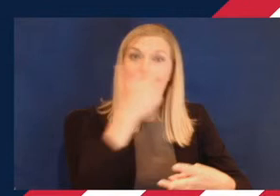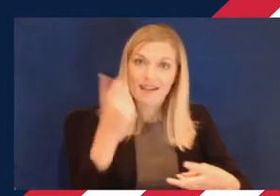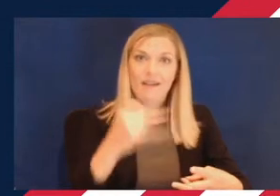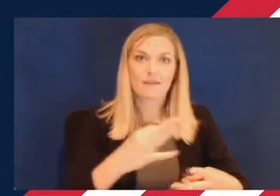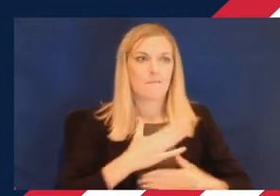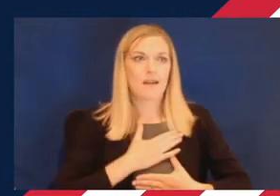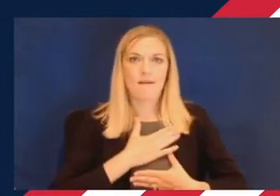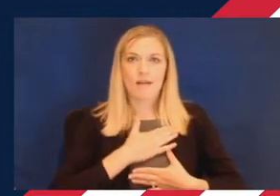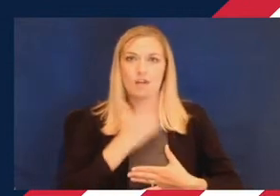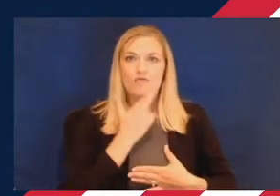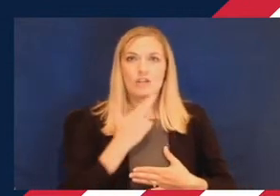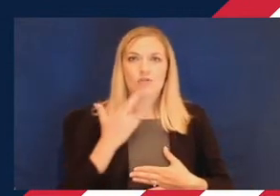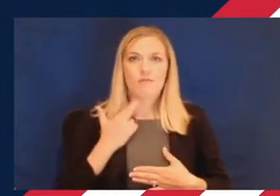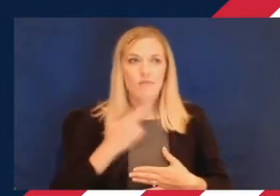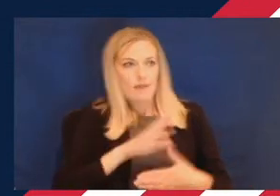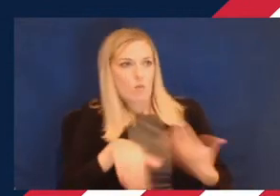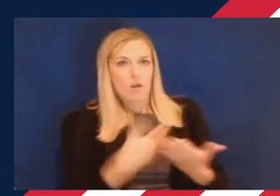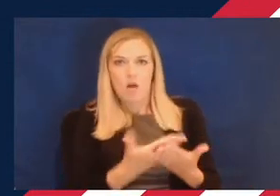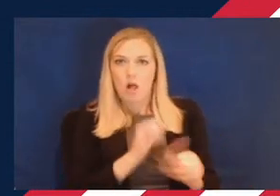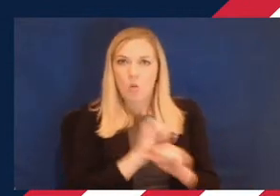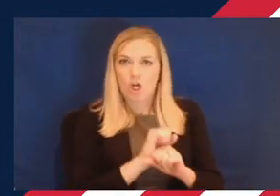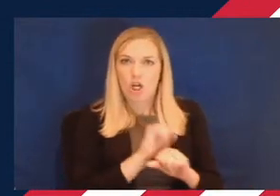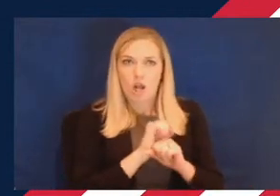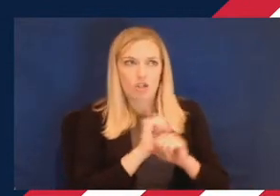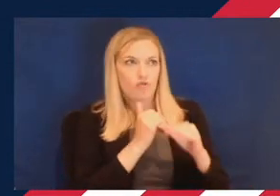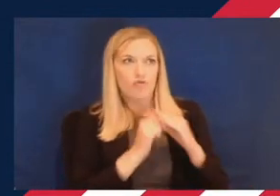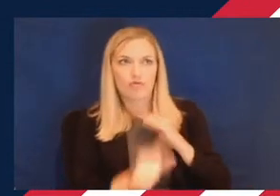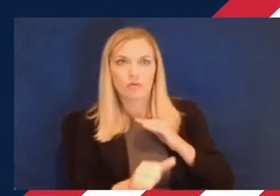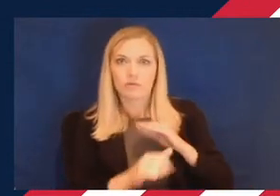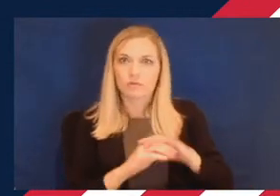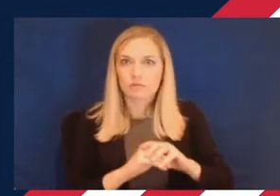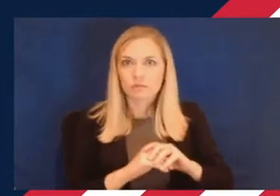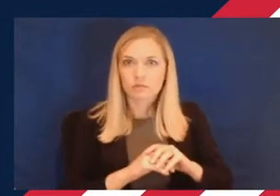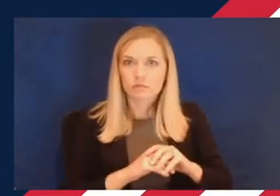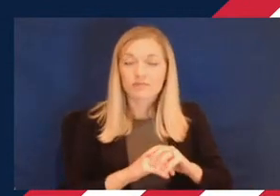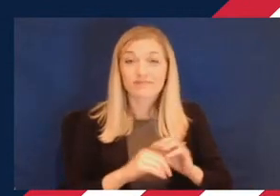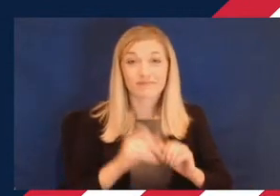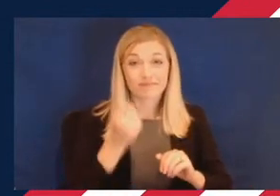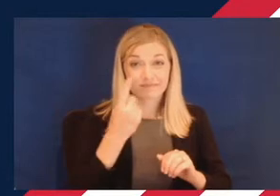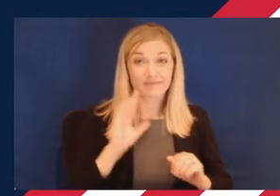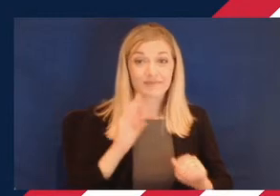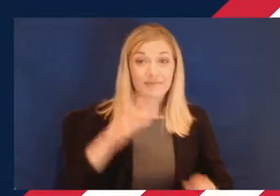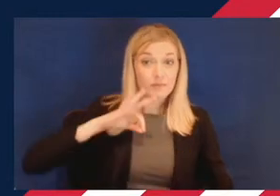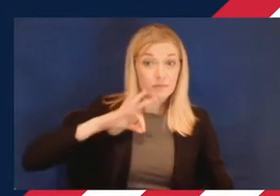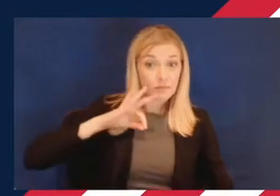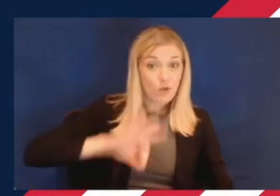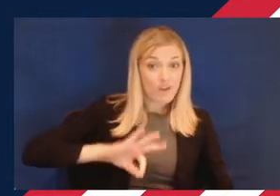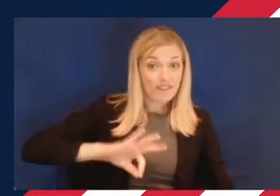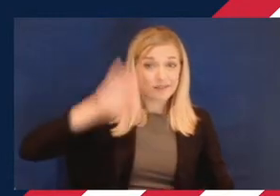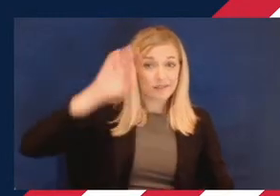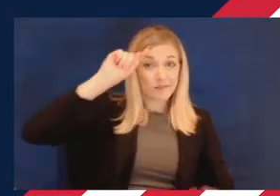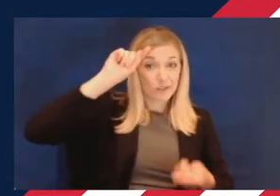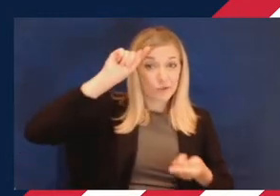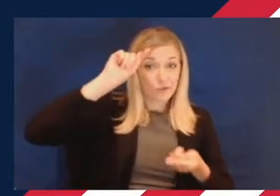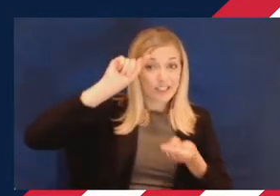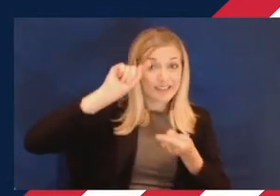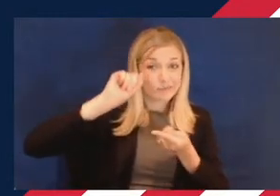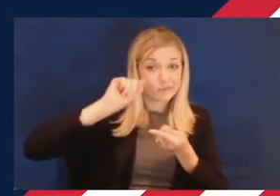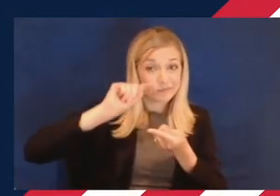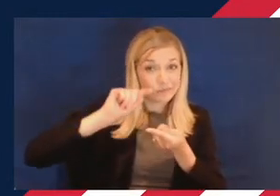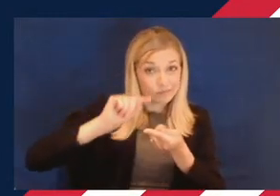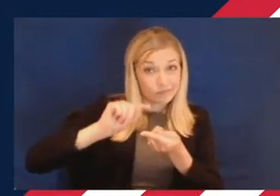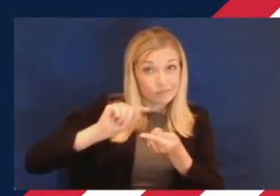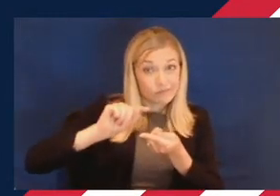at. And the margin has been shrinking, increasing, and rightfully so,